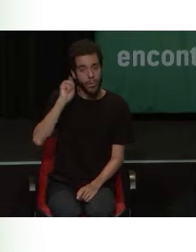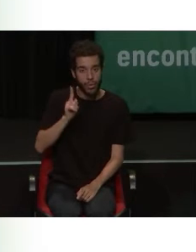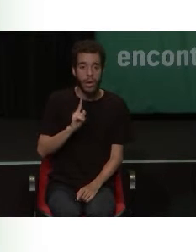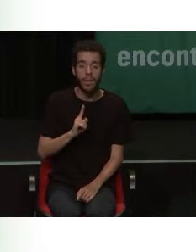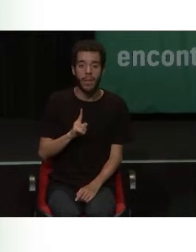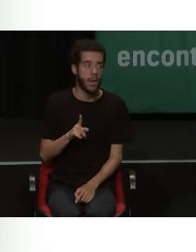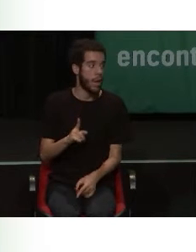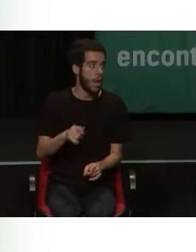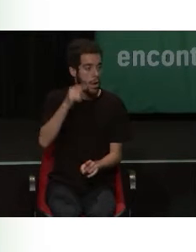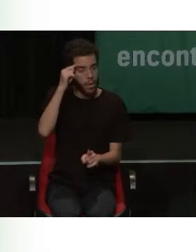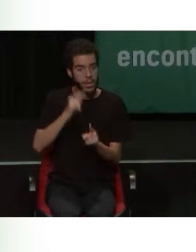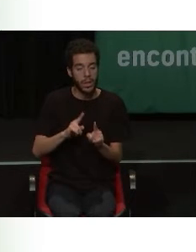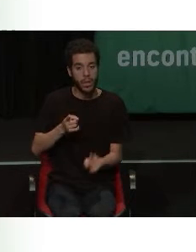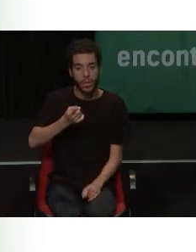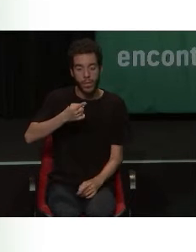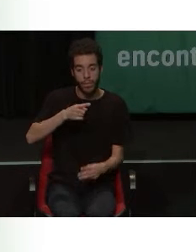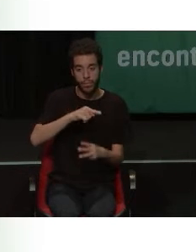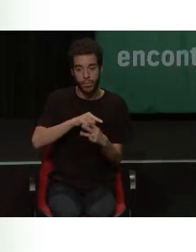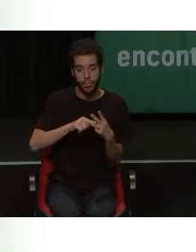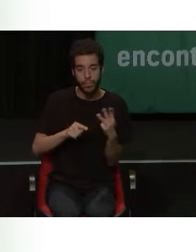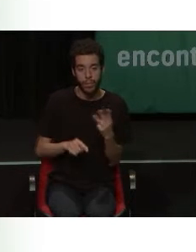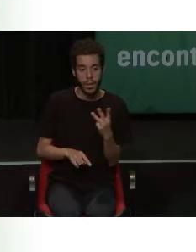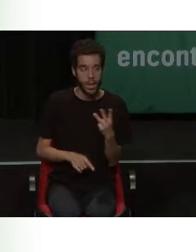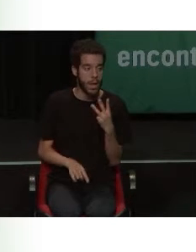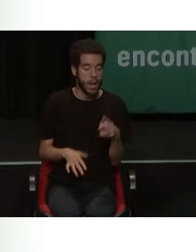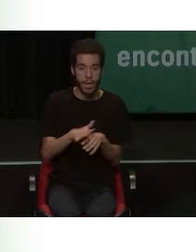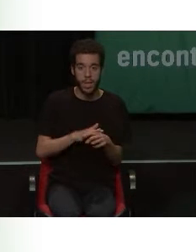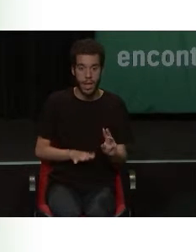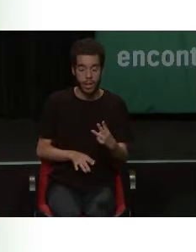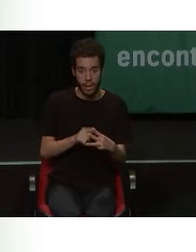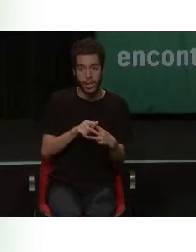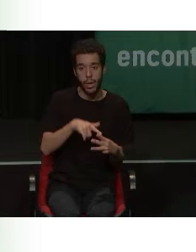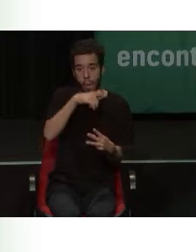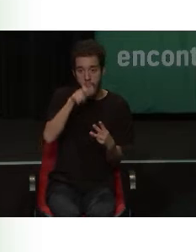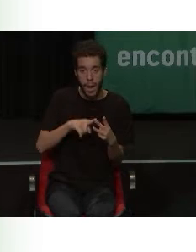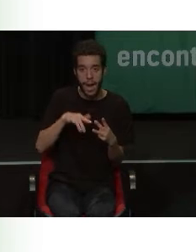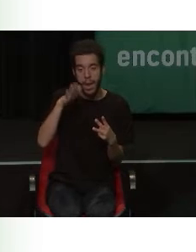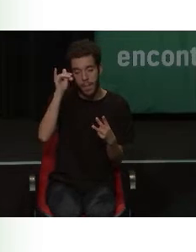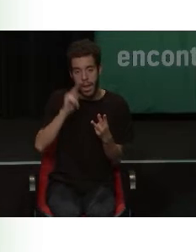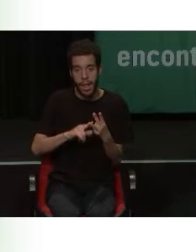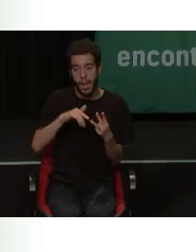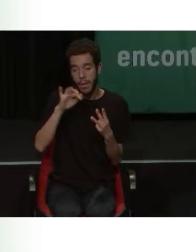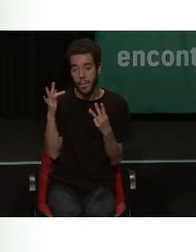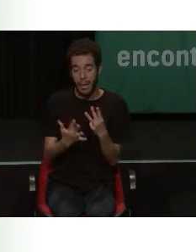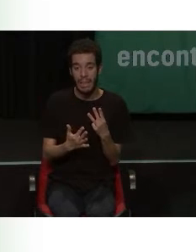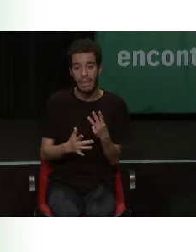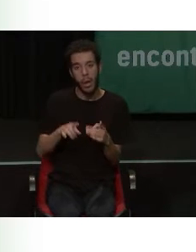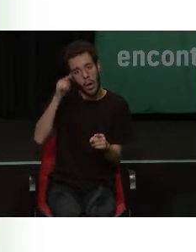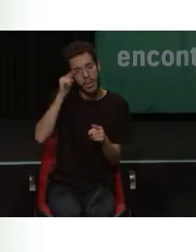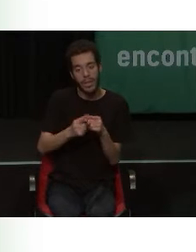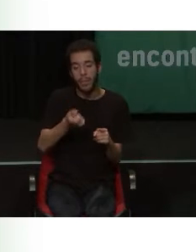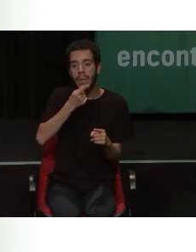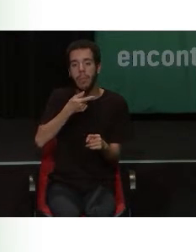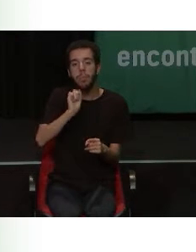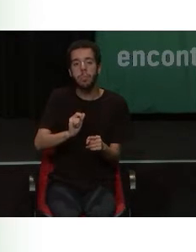be cautious about using antibiotics. So that's our three main areas: humans, animals,